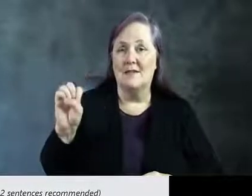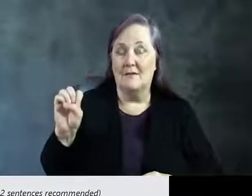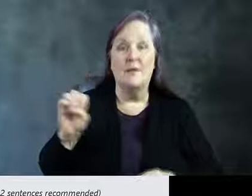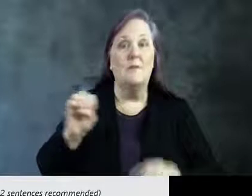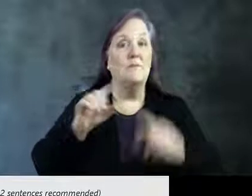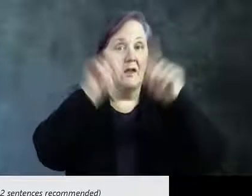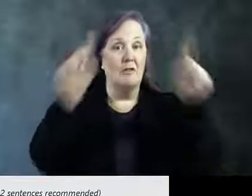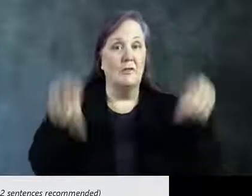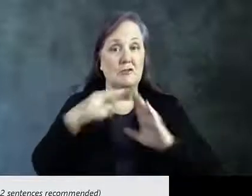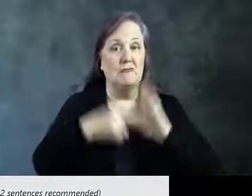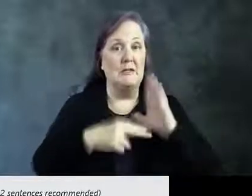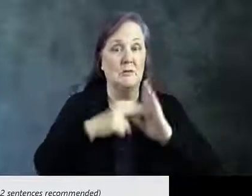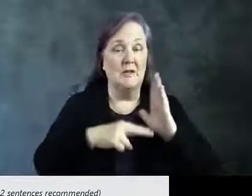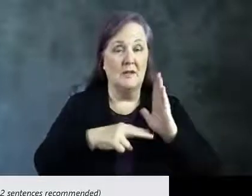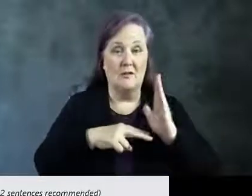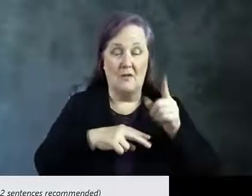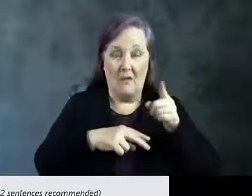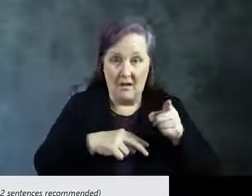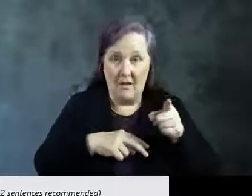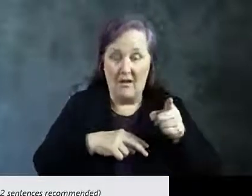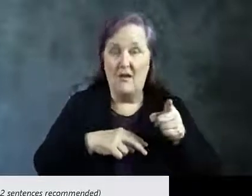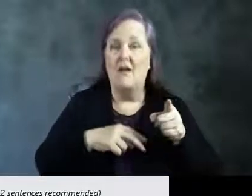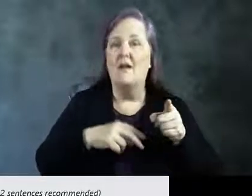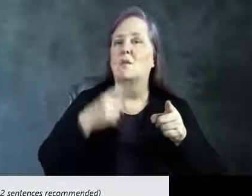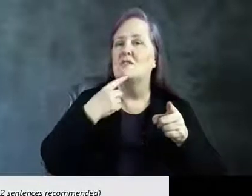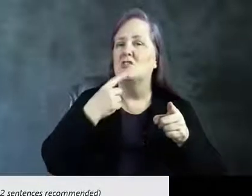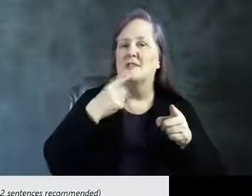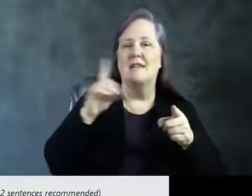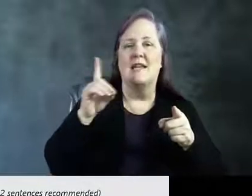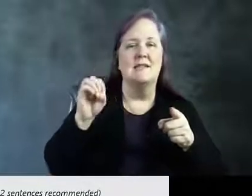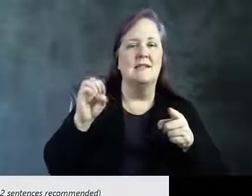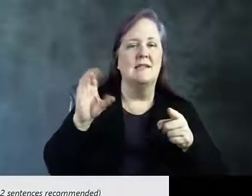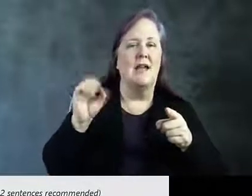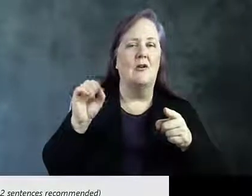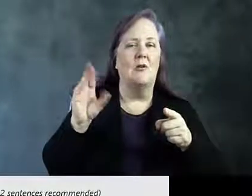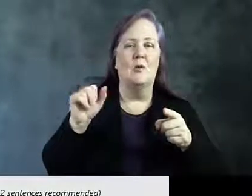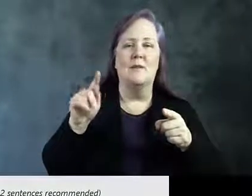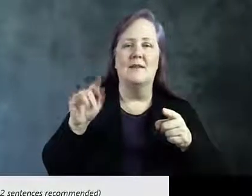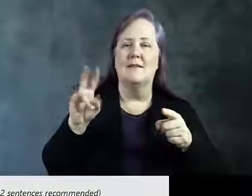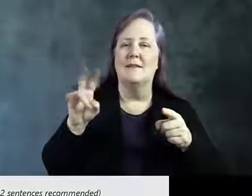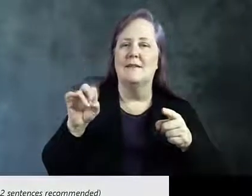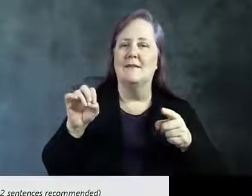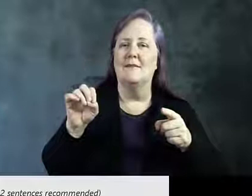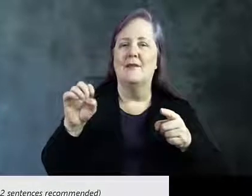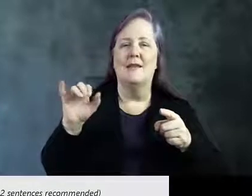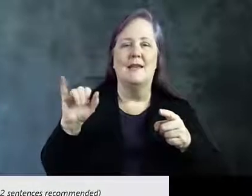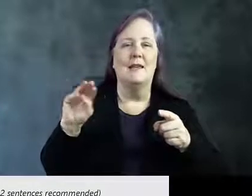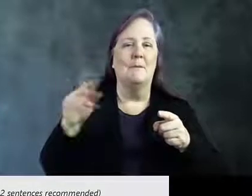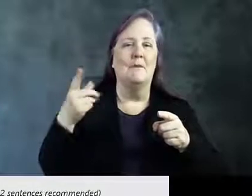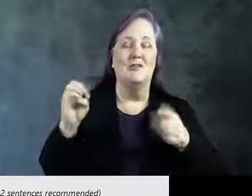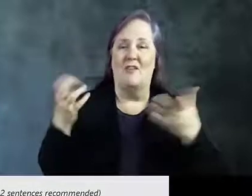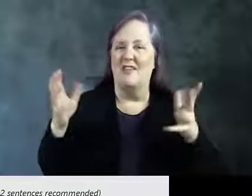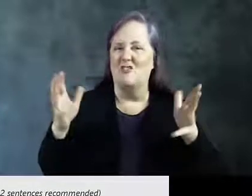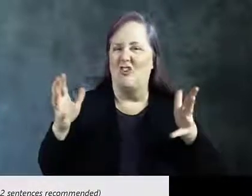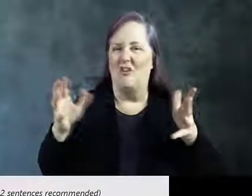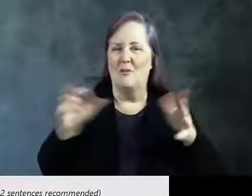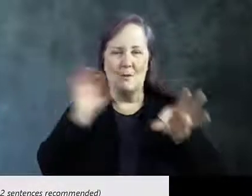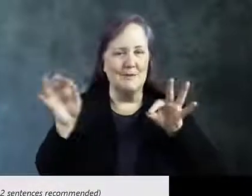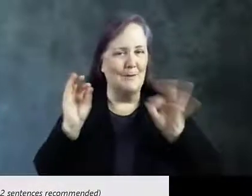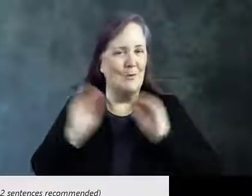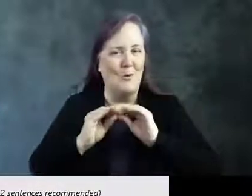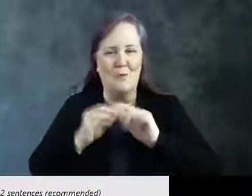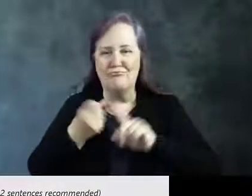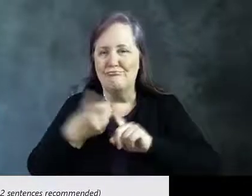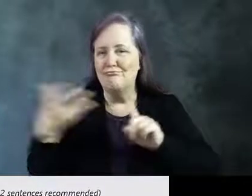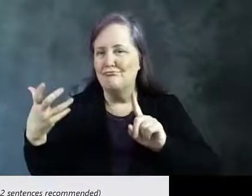image, it'll just say decorative image and move on. It won't tell them anything else. So you want to think about